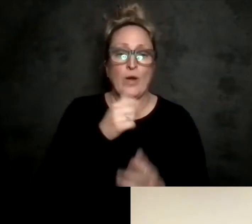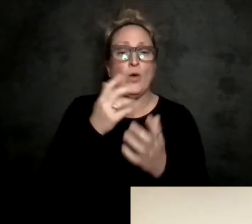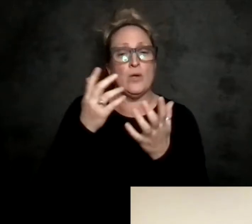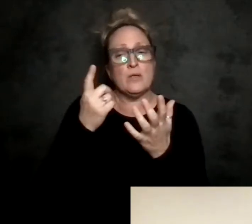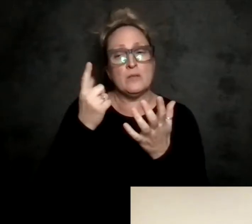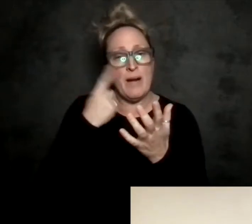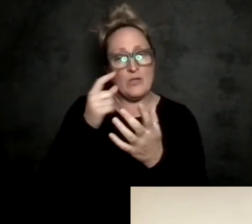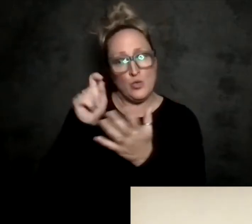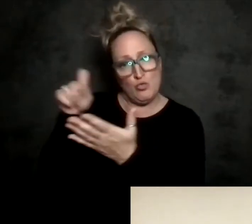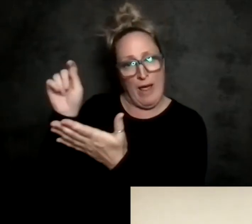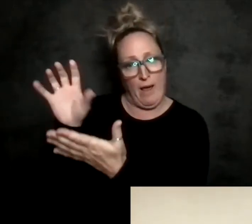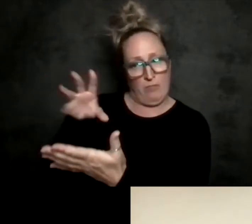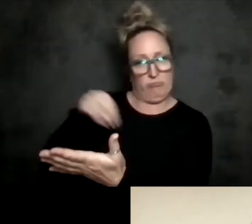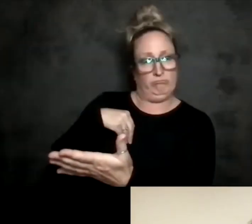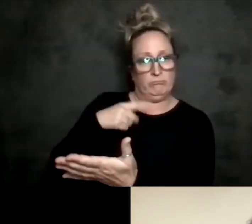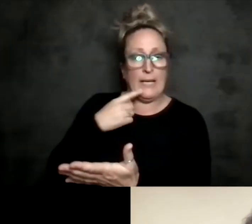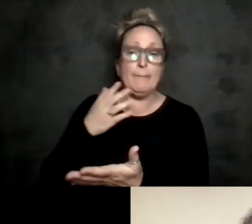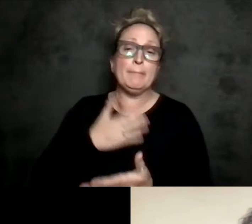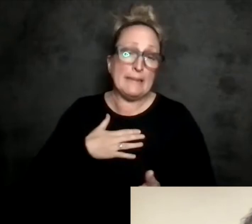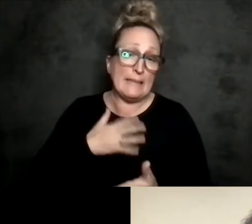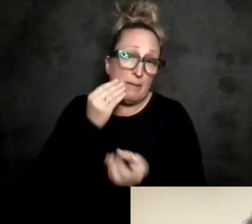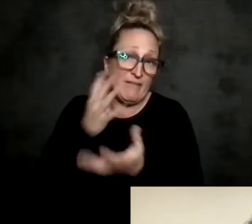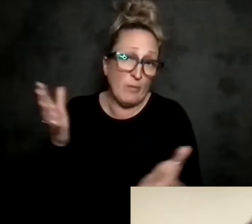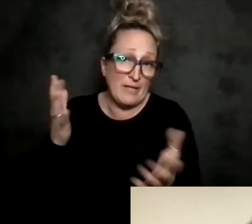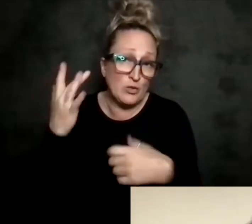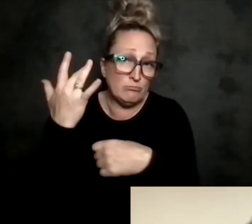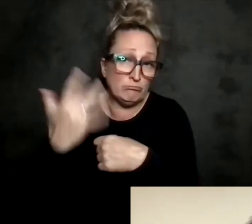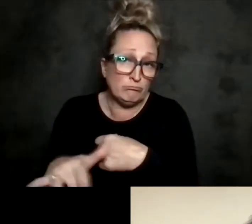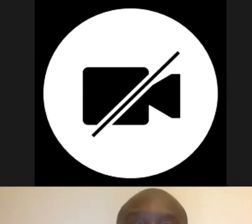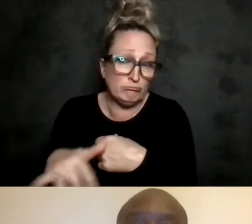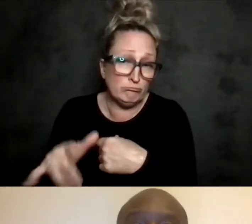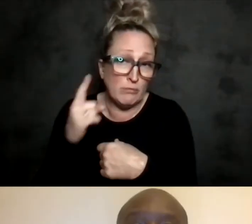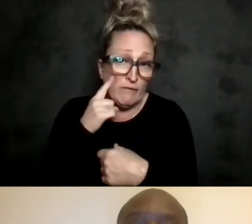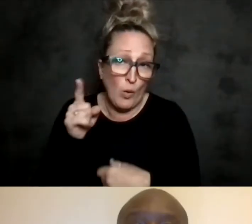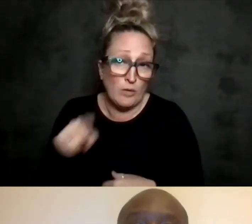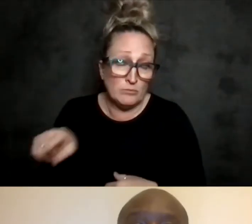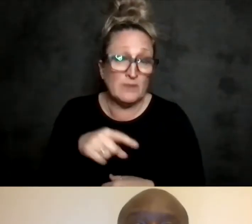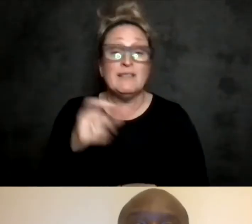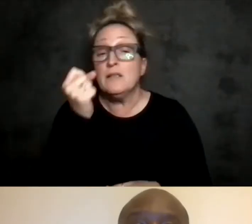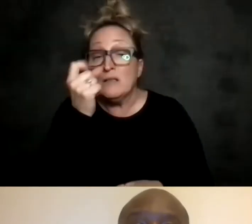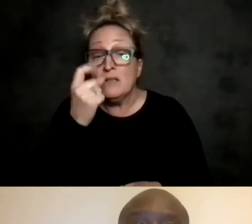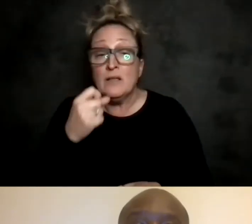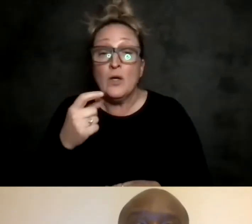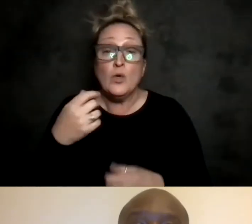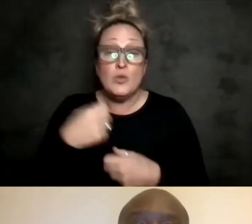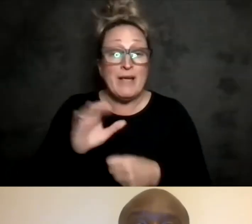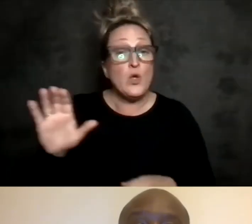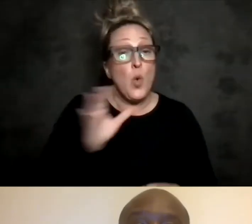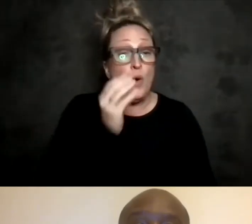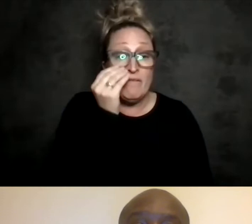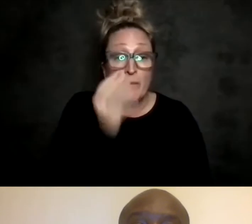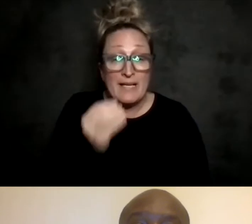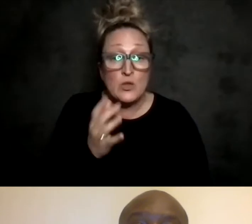someone has to check the box saying, please make my information available. Now, to make your